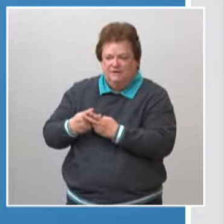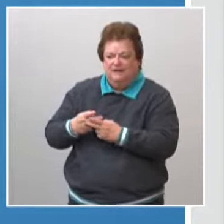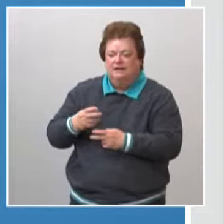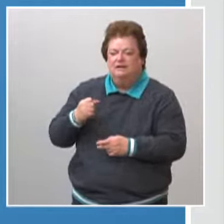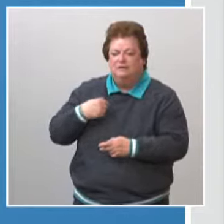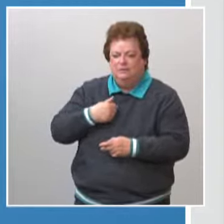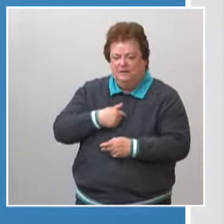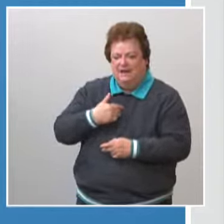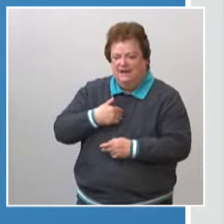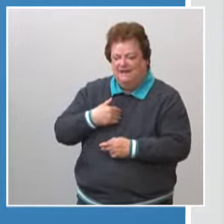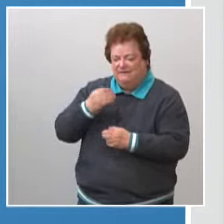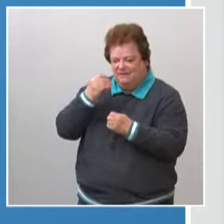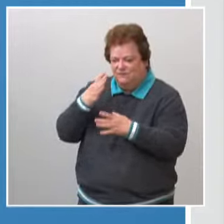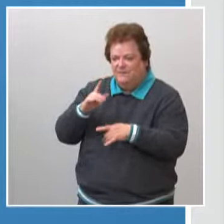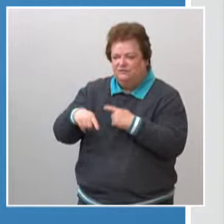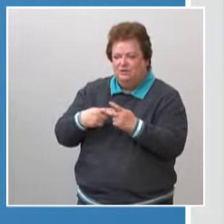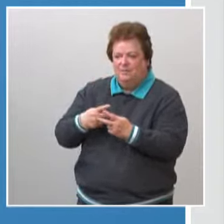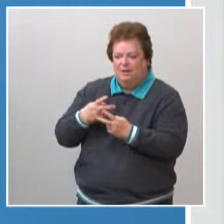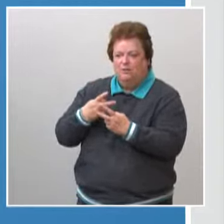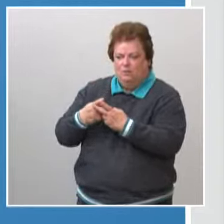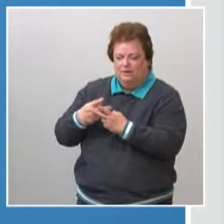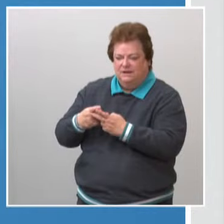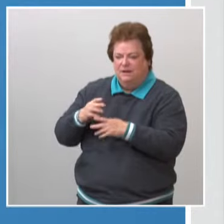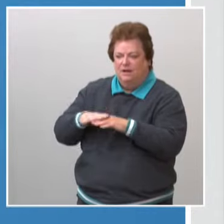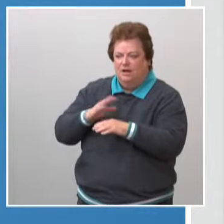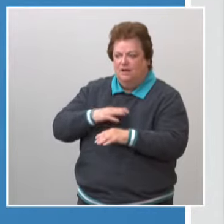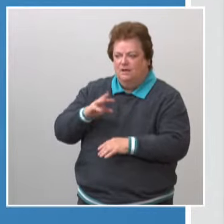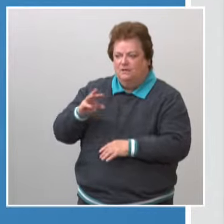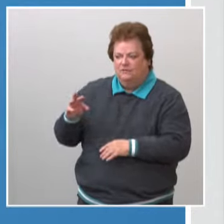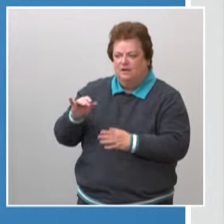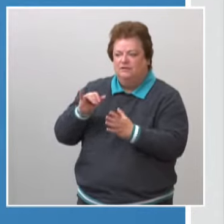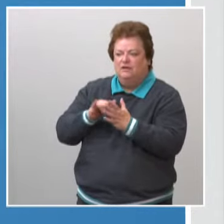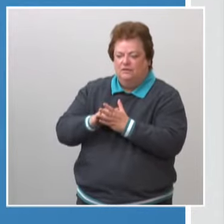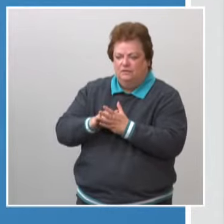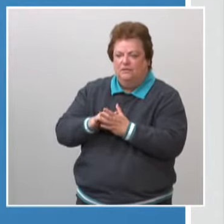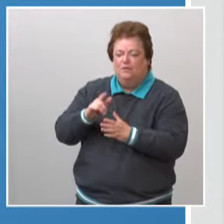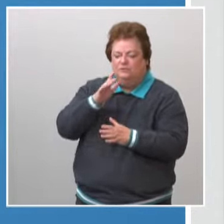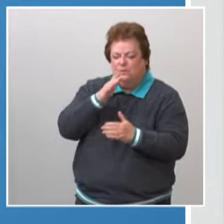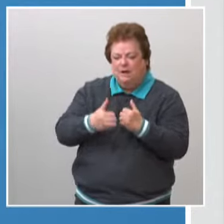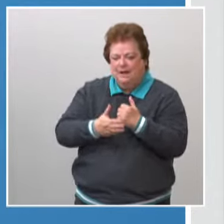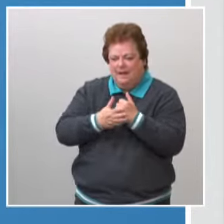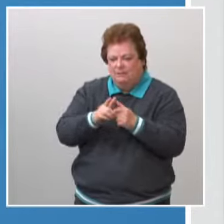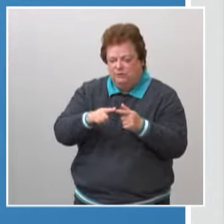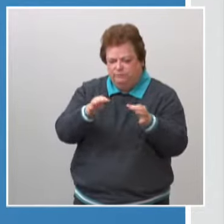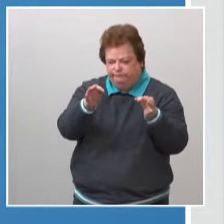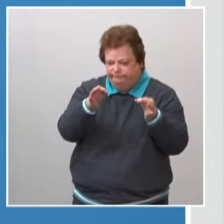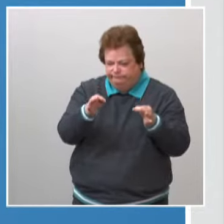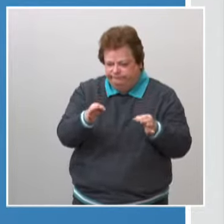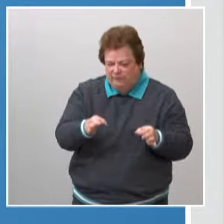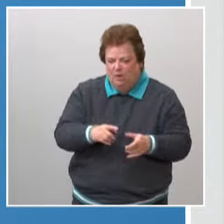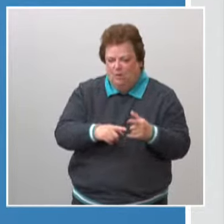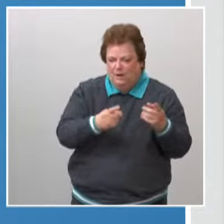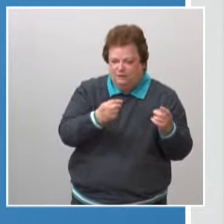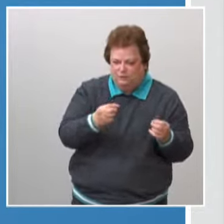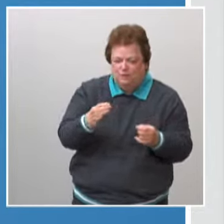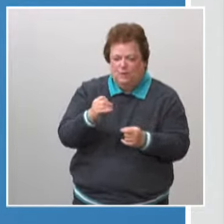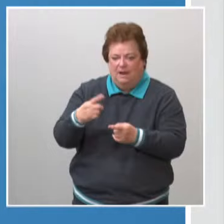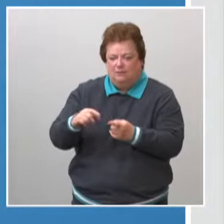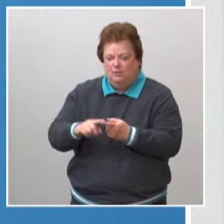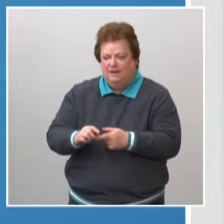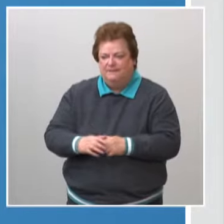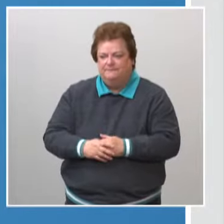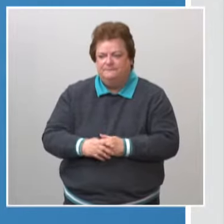resources posted on our website. These infographics help walk you through what you need to do and when.